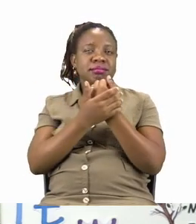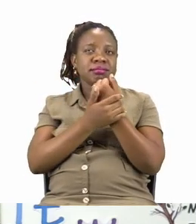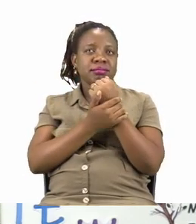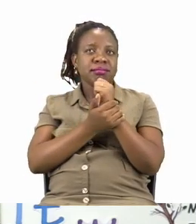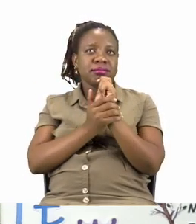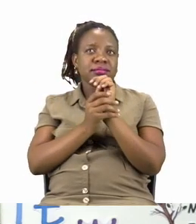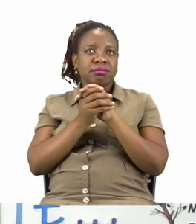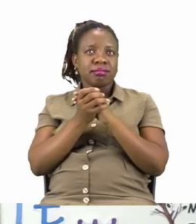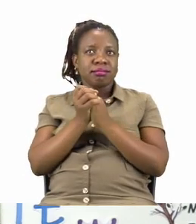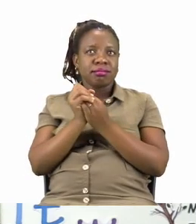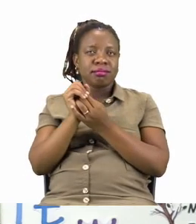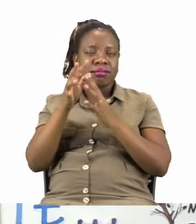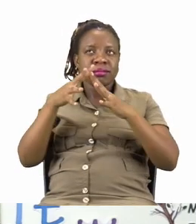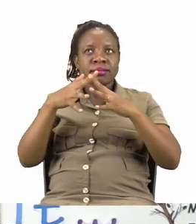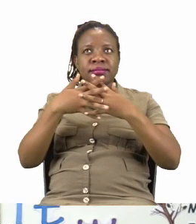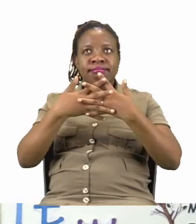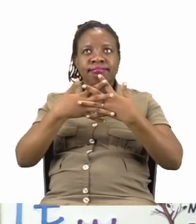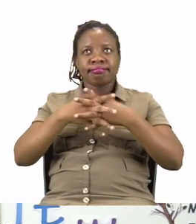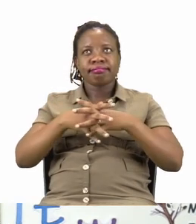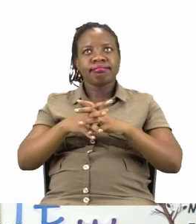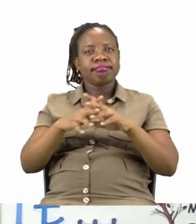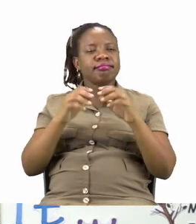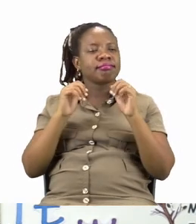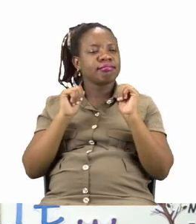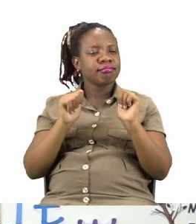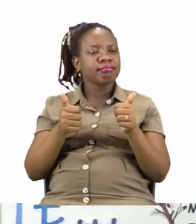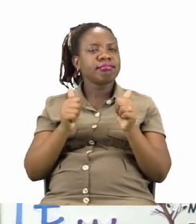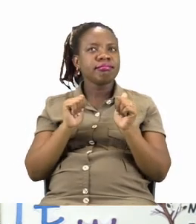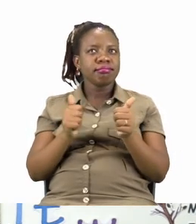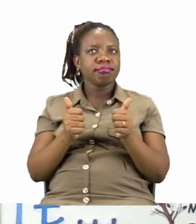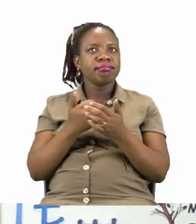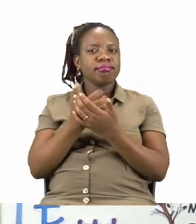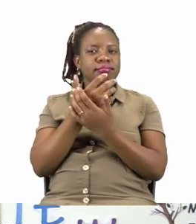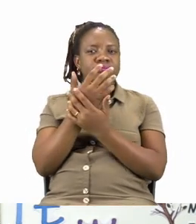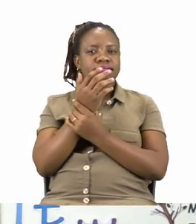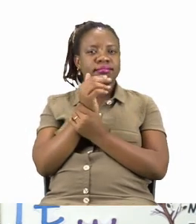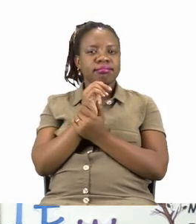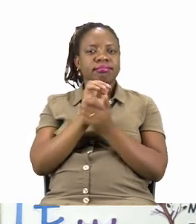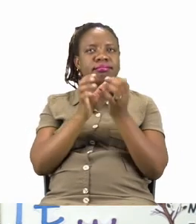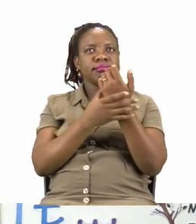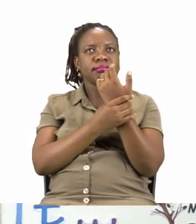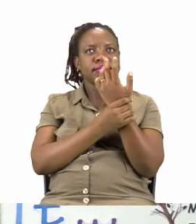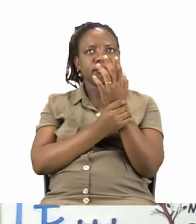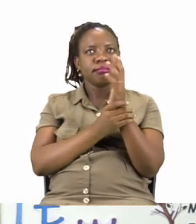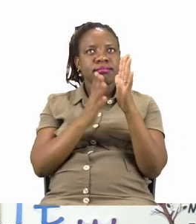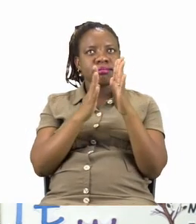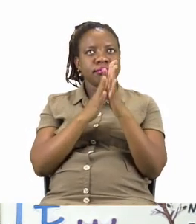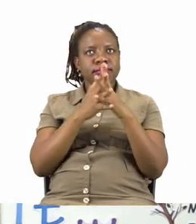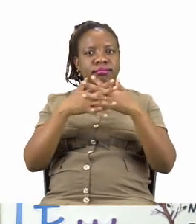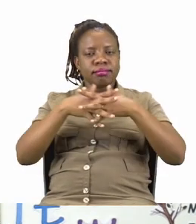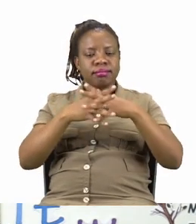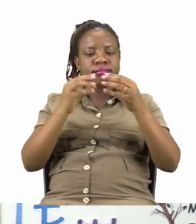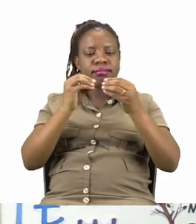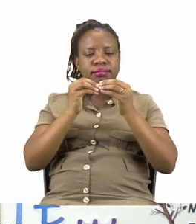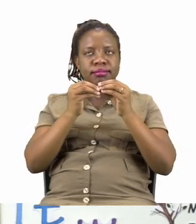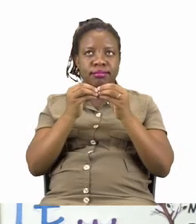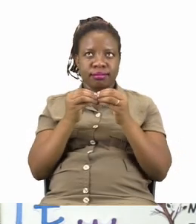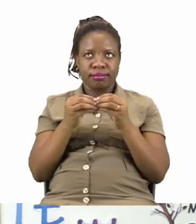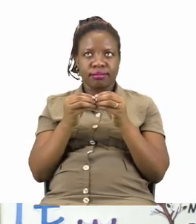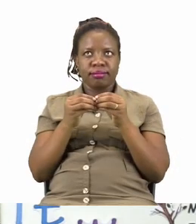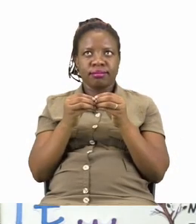sure that you rub in your sanitizer on your hands, also between your